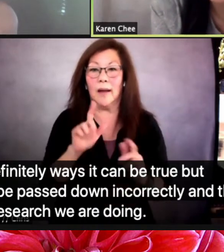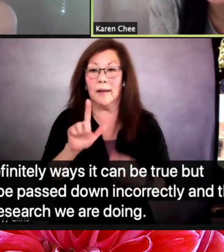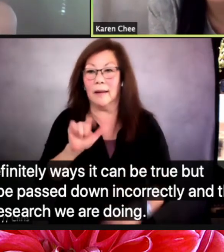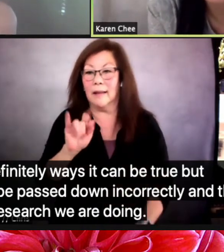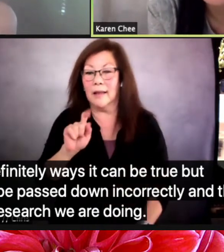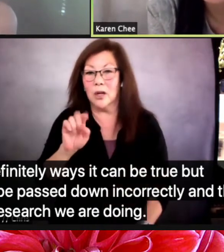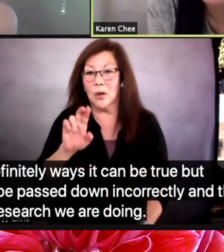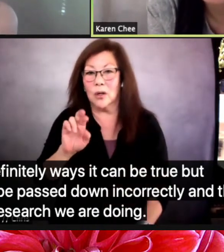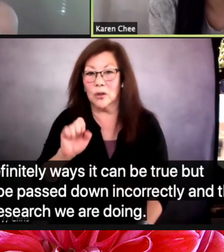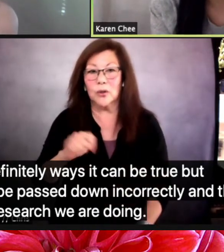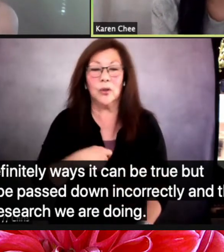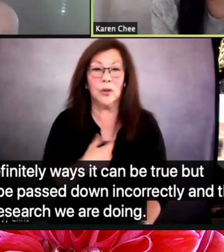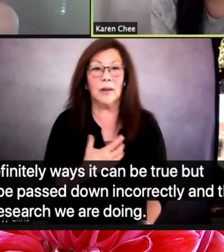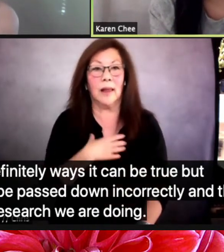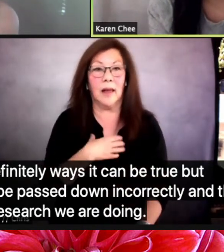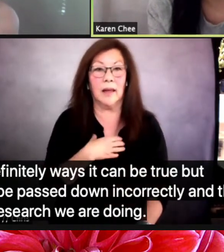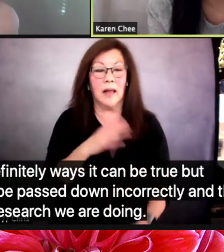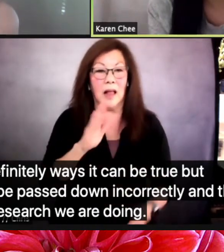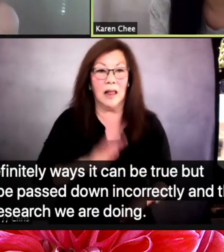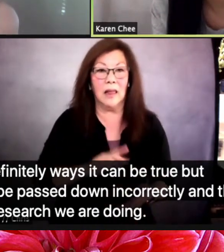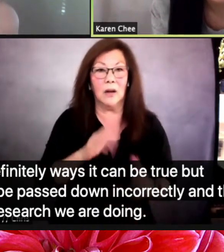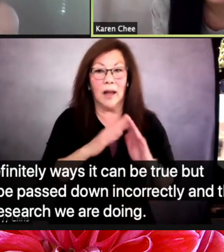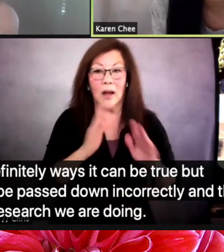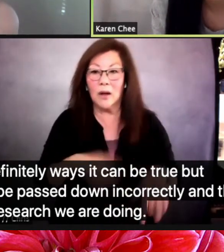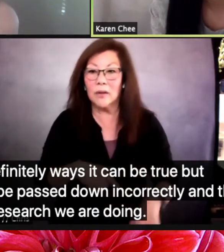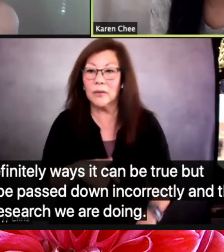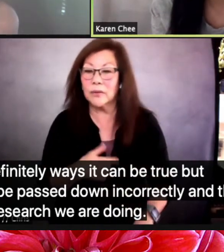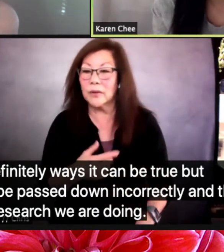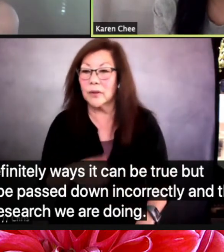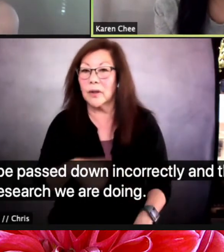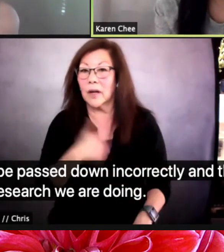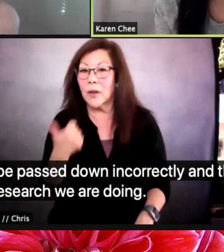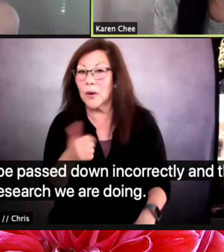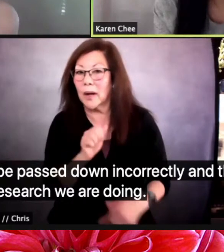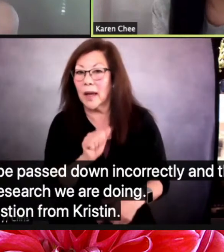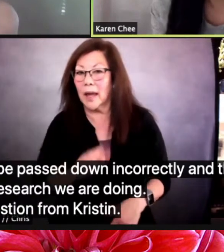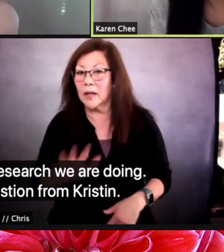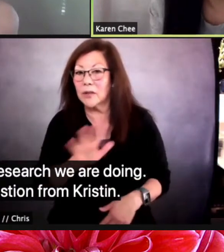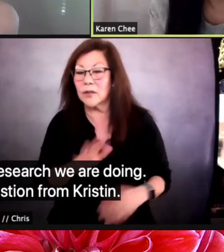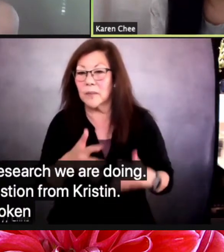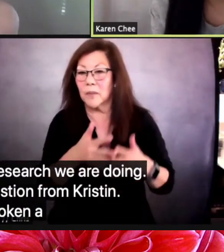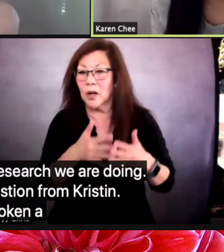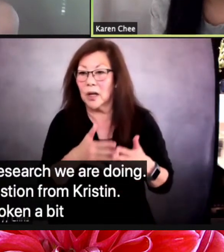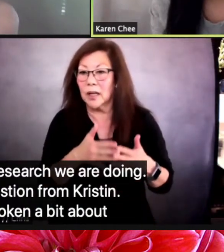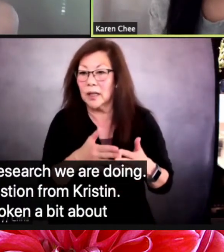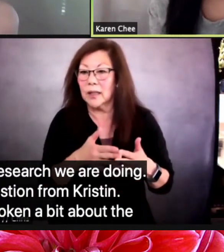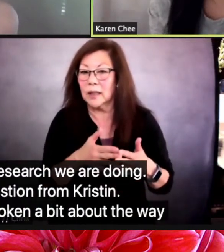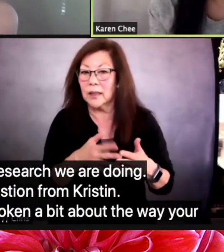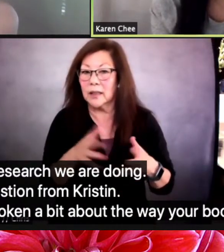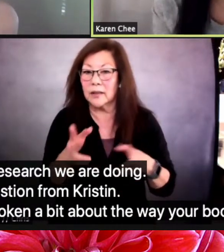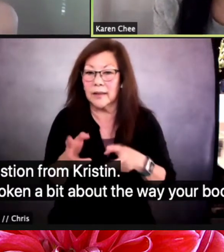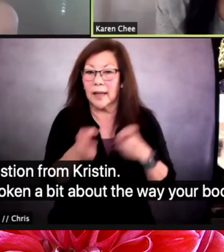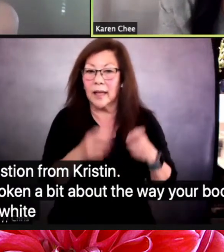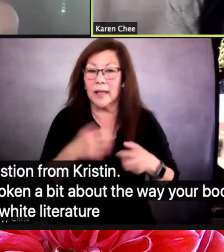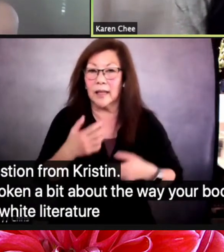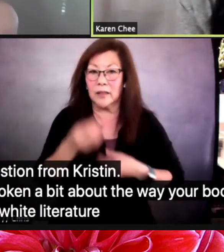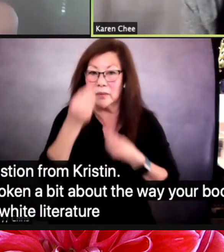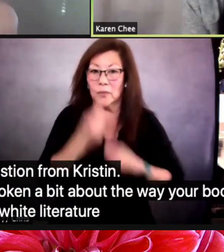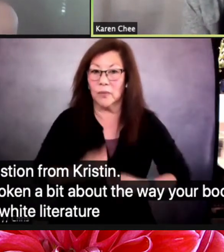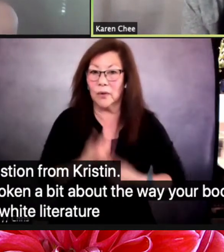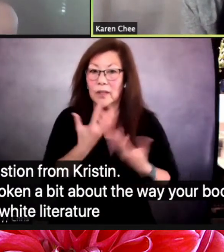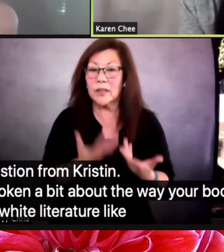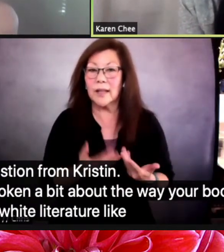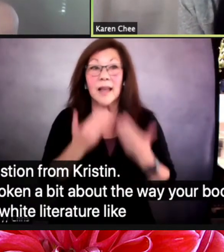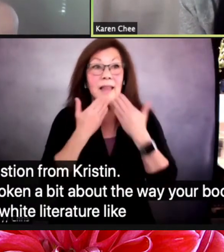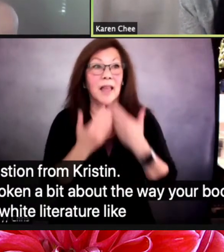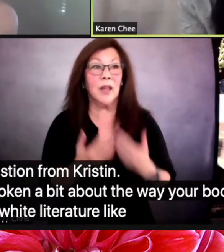Are there any Asian or Asian American sources that your book responds to or takes inspiration from? It says thank you, and also says I adore